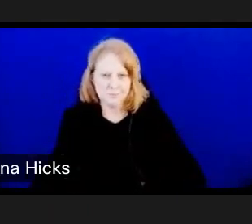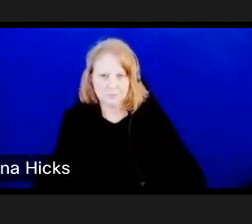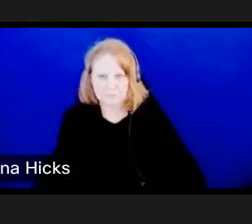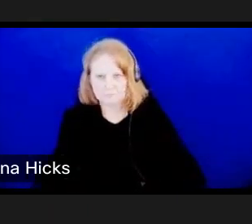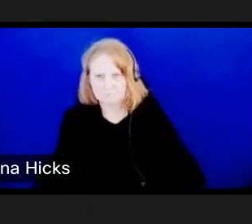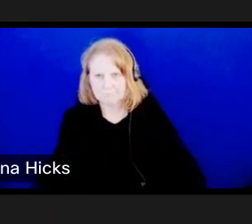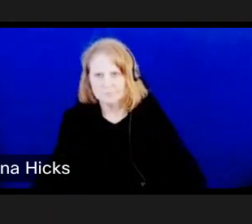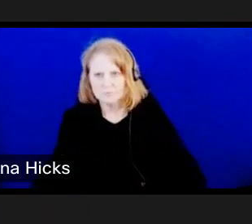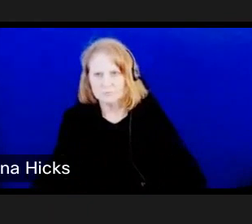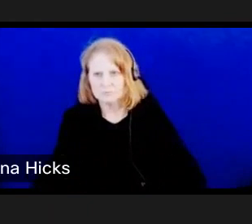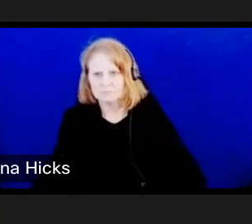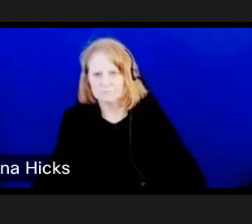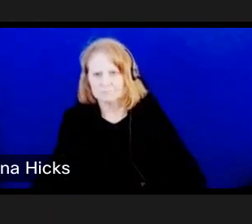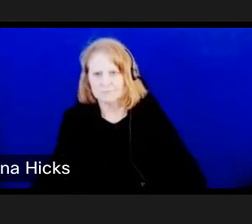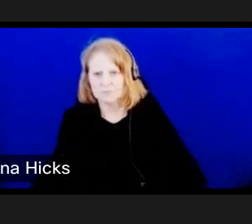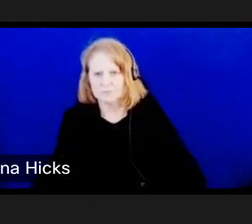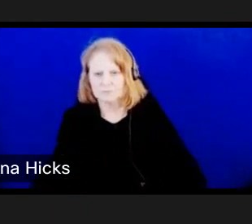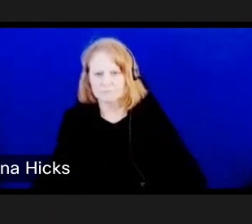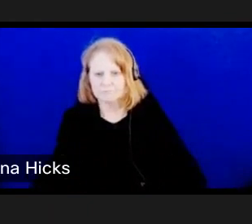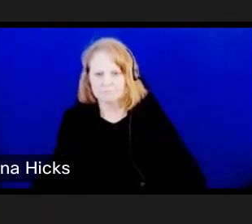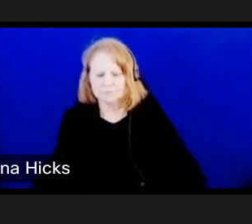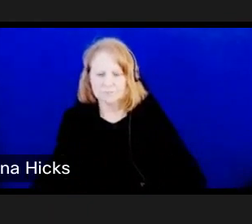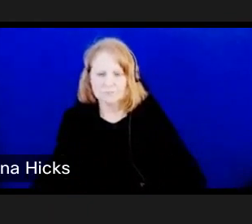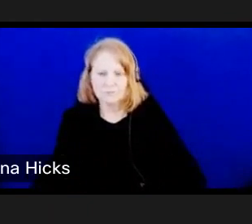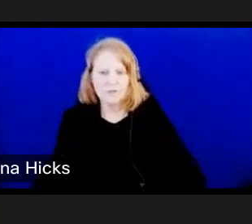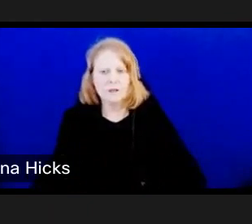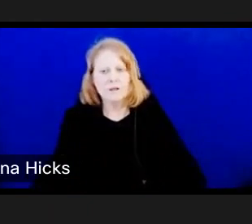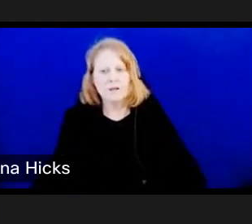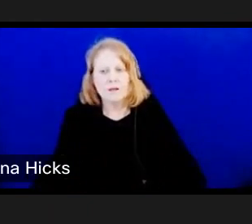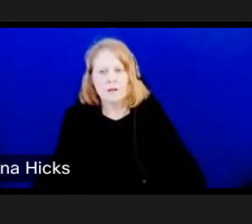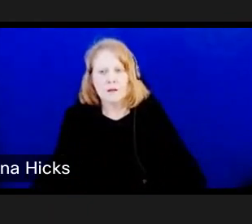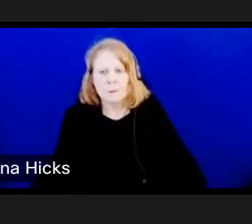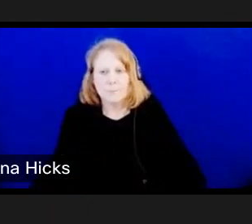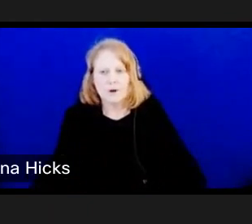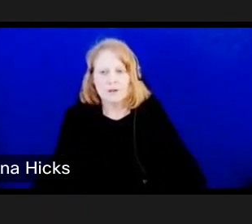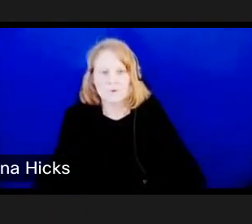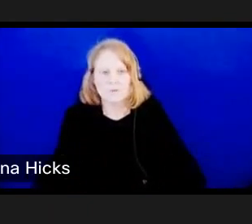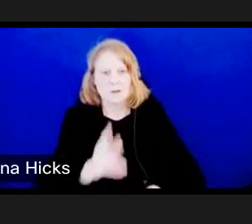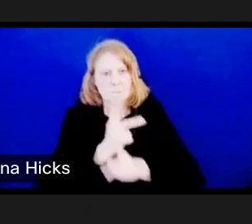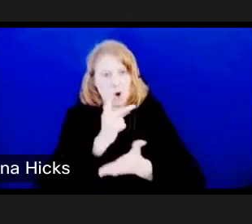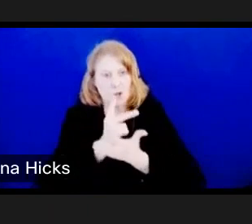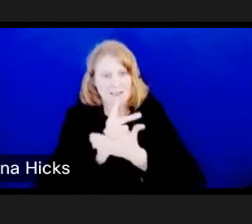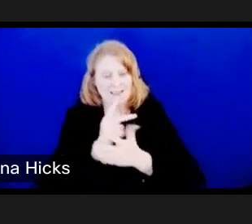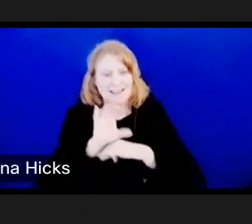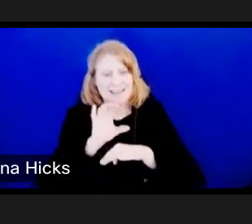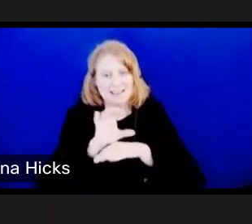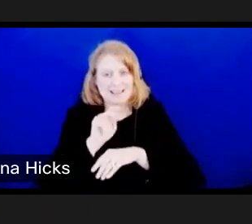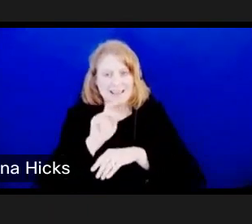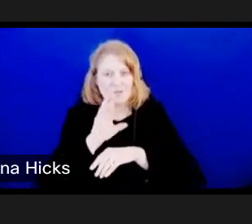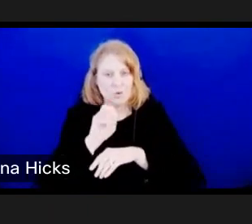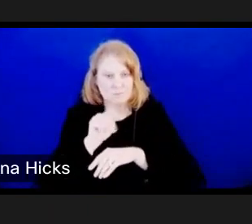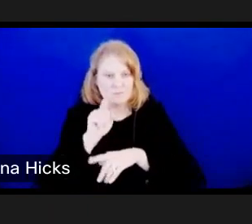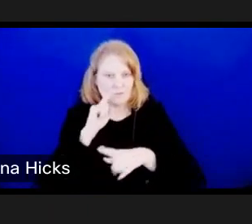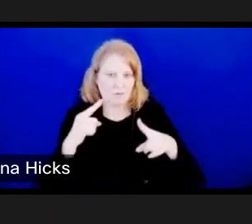have to talk to my colleague over at DPW, the director, and talk to him about the conflicting signs